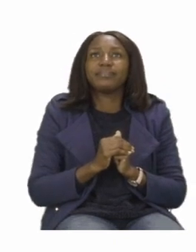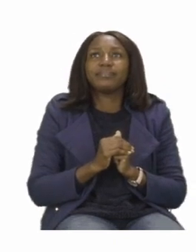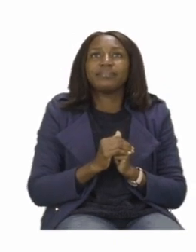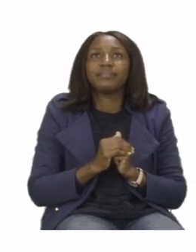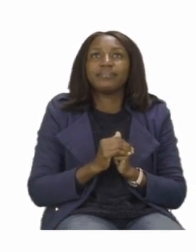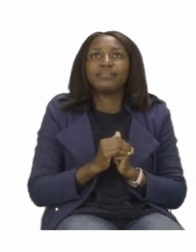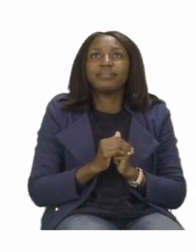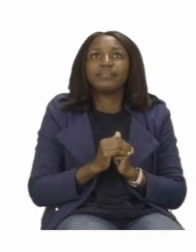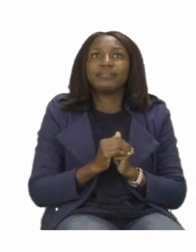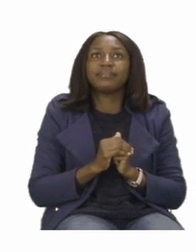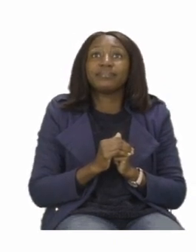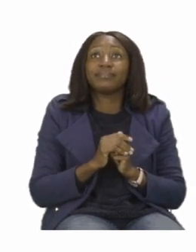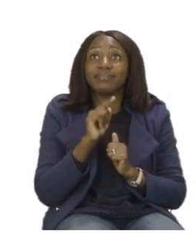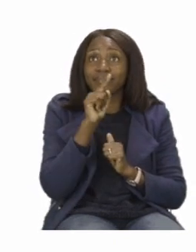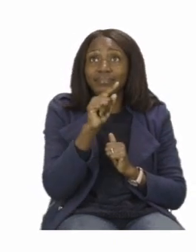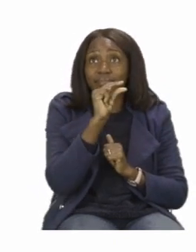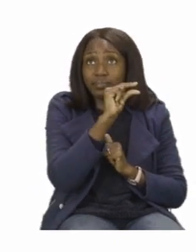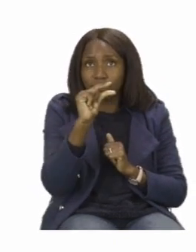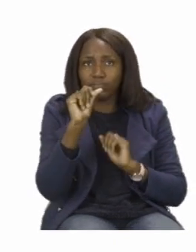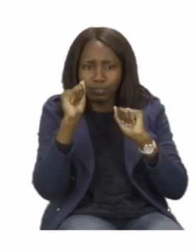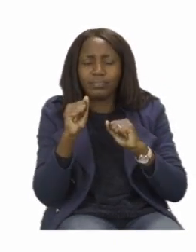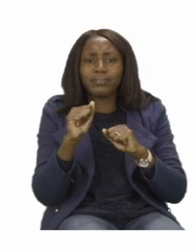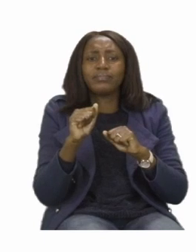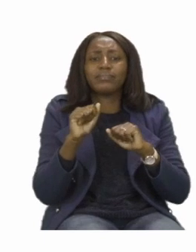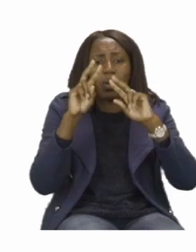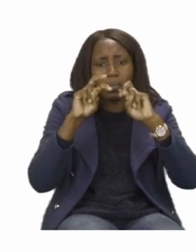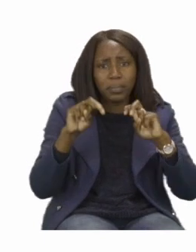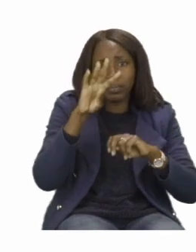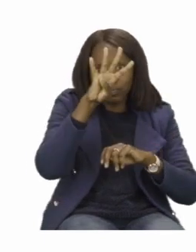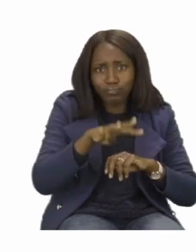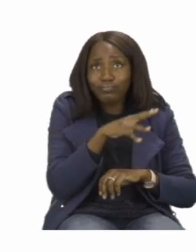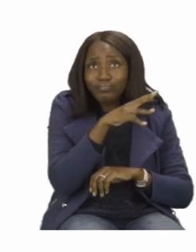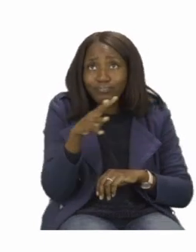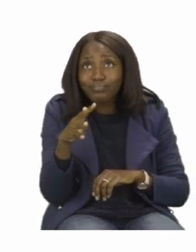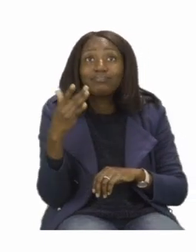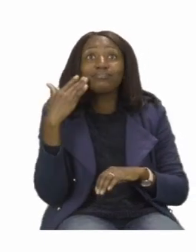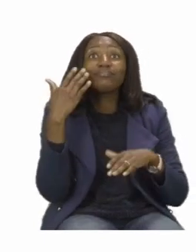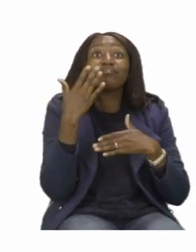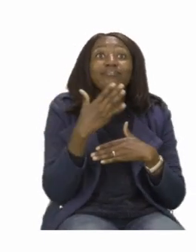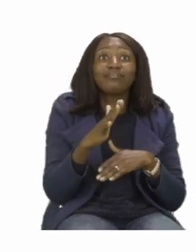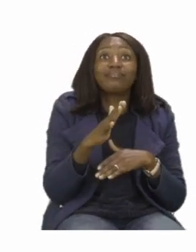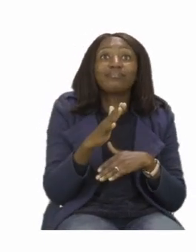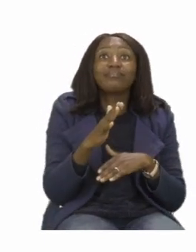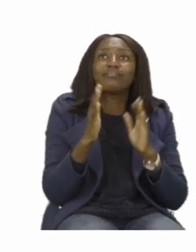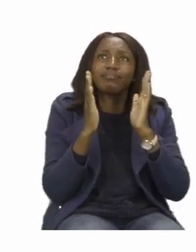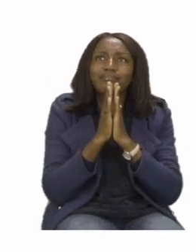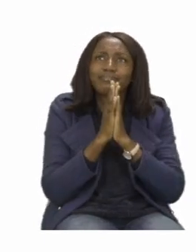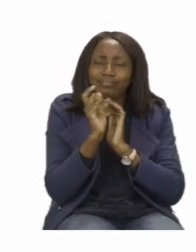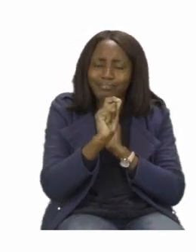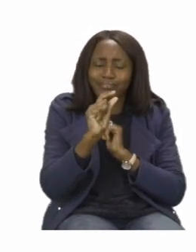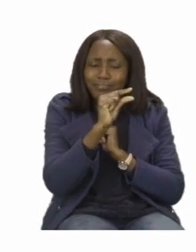So these are the words that we're going to try and find. Then, when you're done, you're going to write short